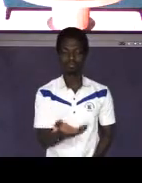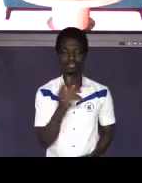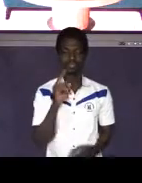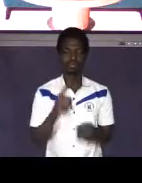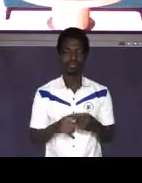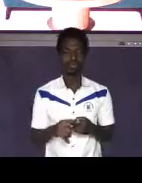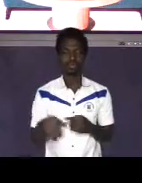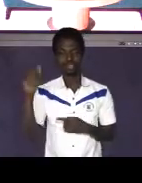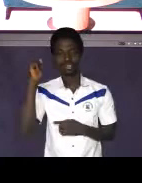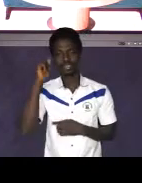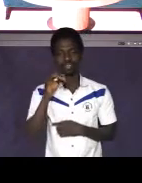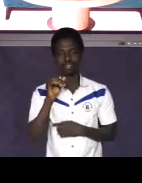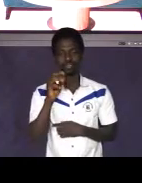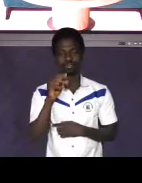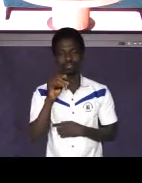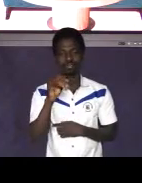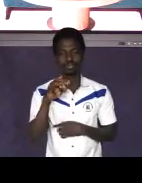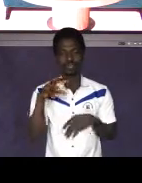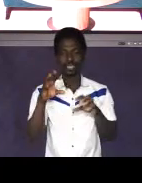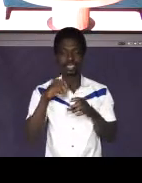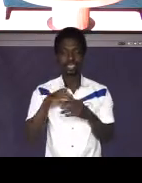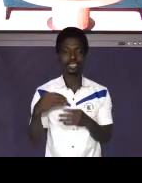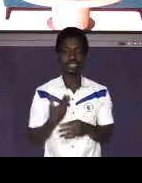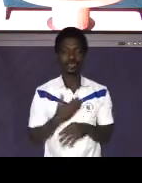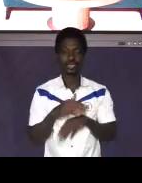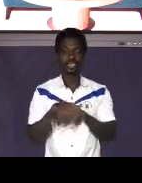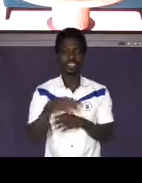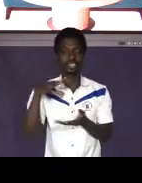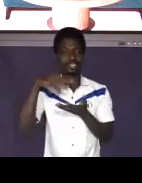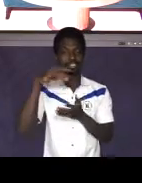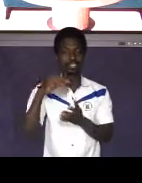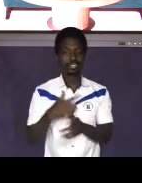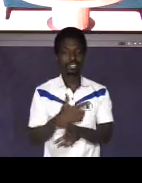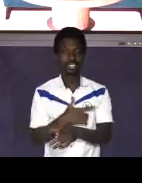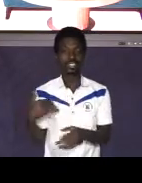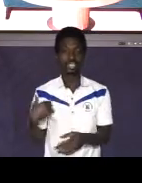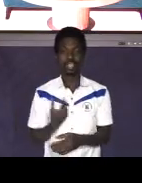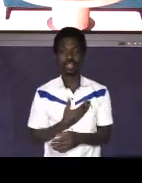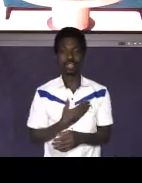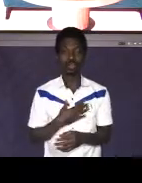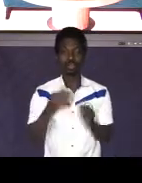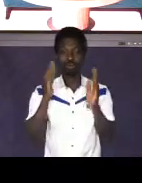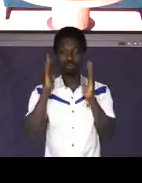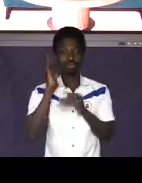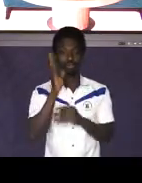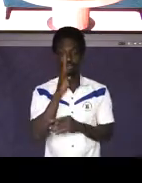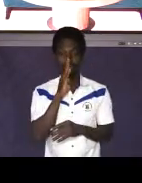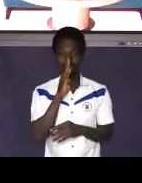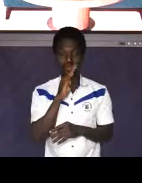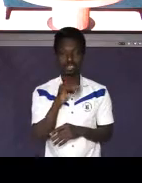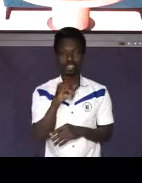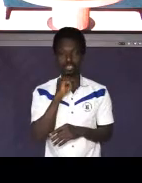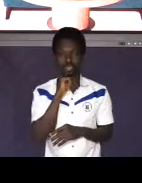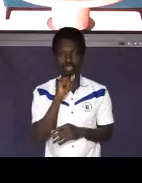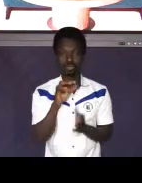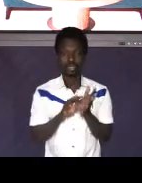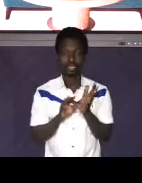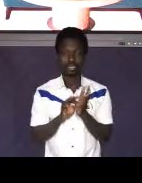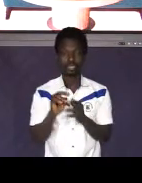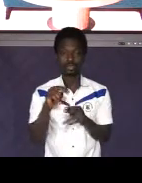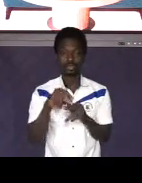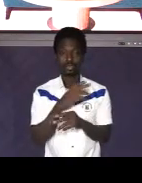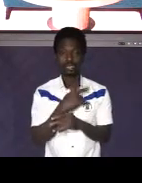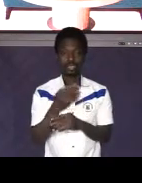Welcome to Auntie Fumi's class. In our English Studies lesson today, our focus will be some uncountable nouns and